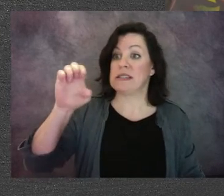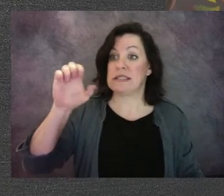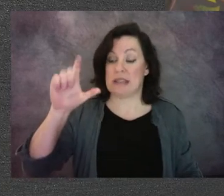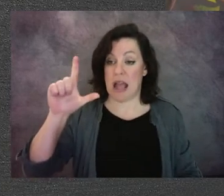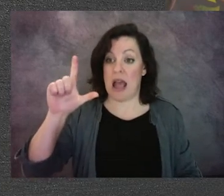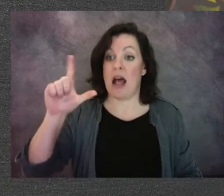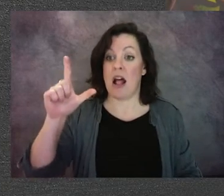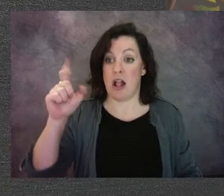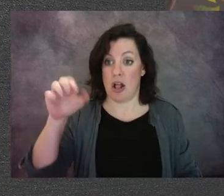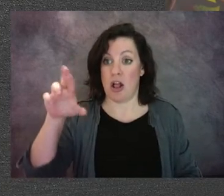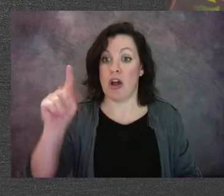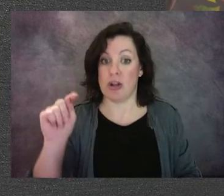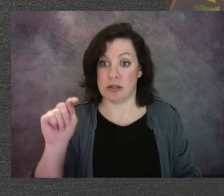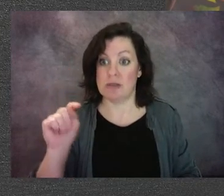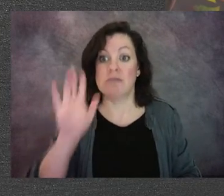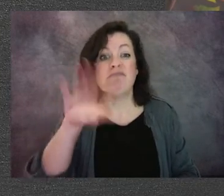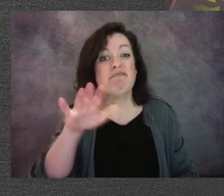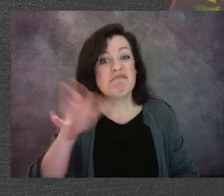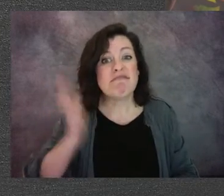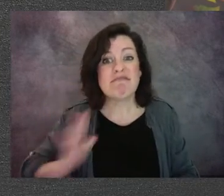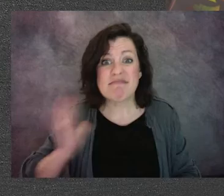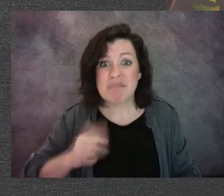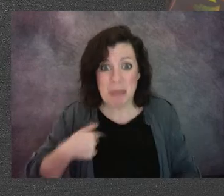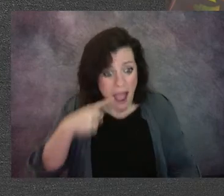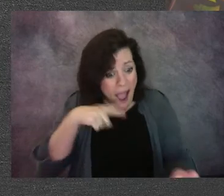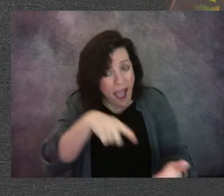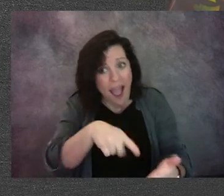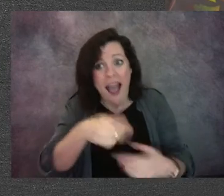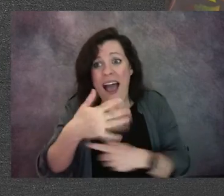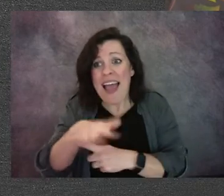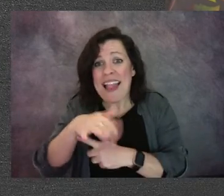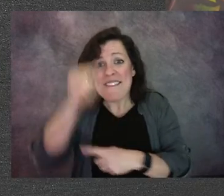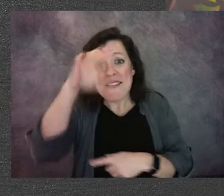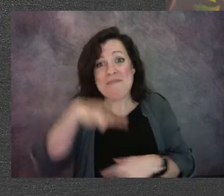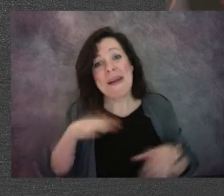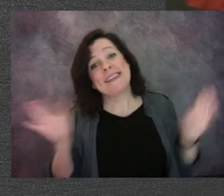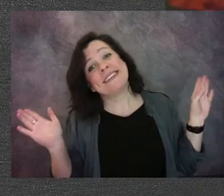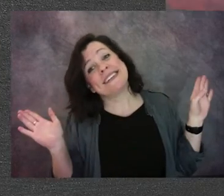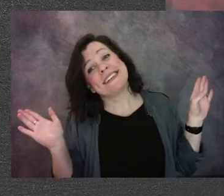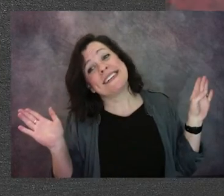Leaf Man used to live near me in a pile of leaves.